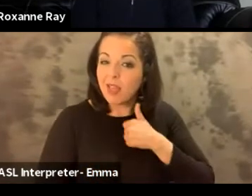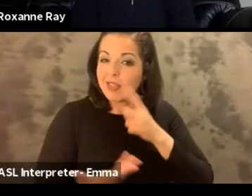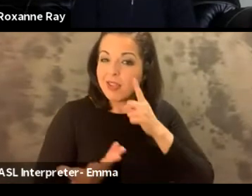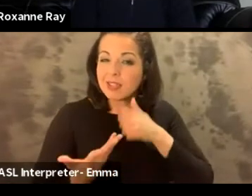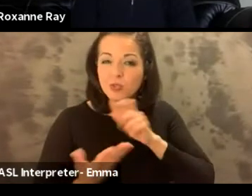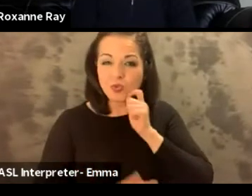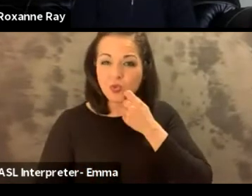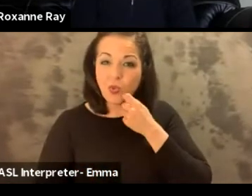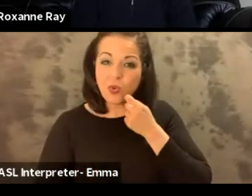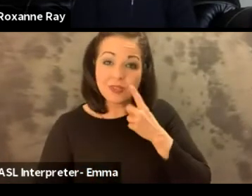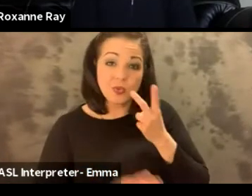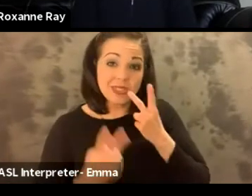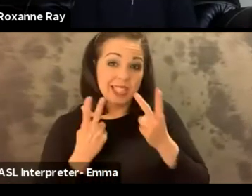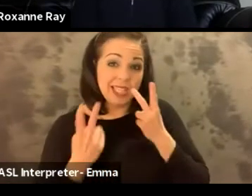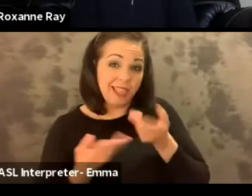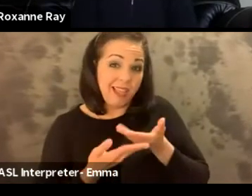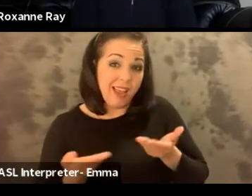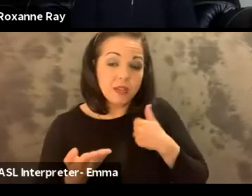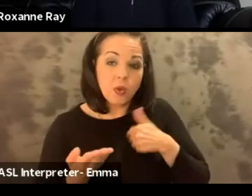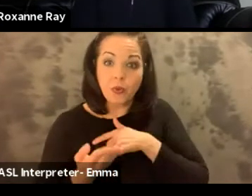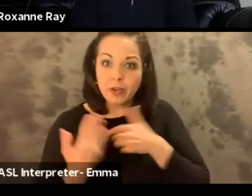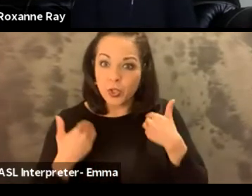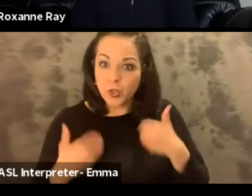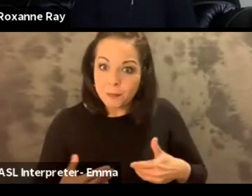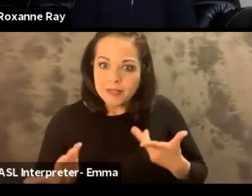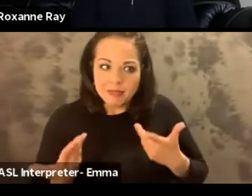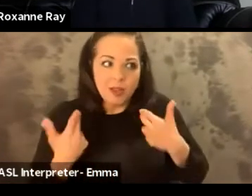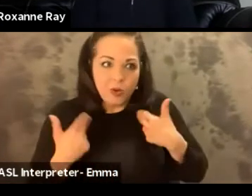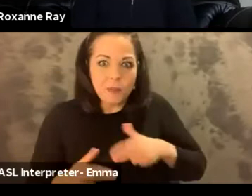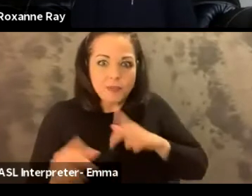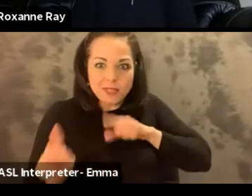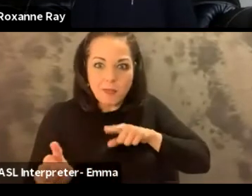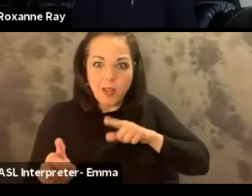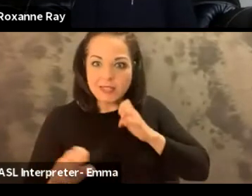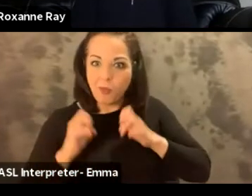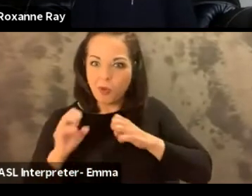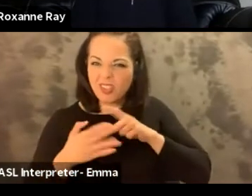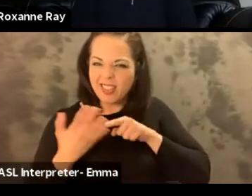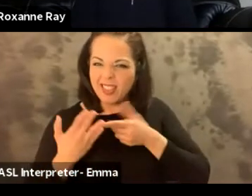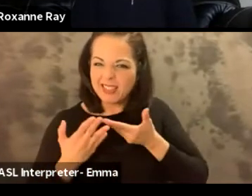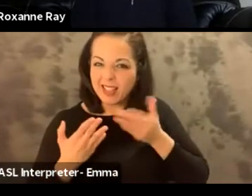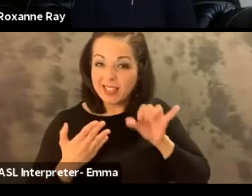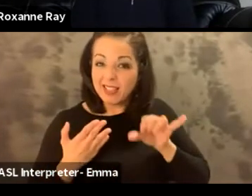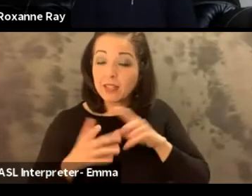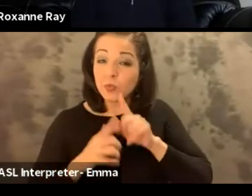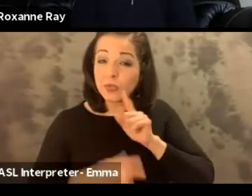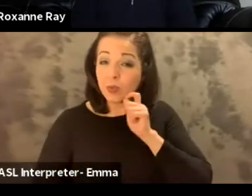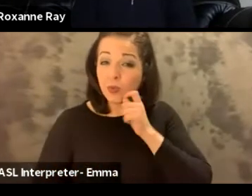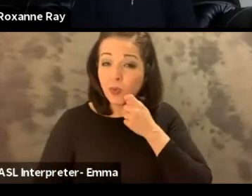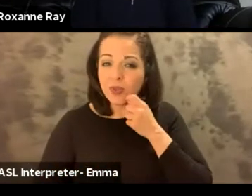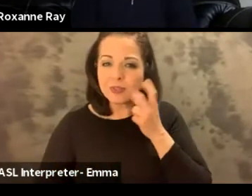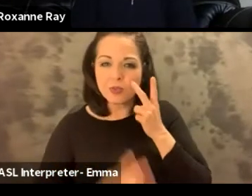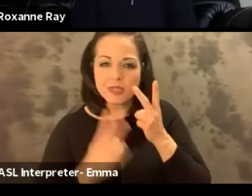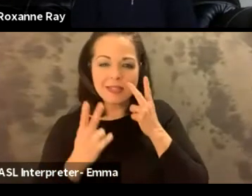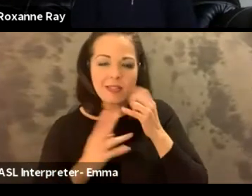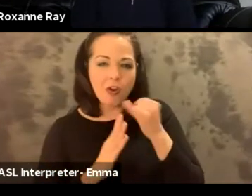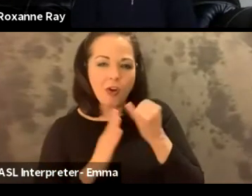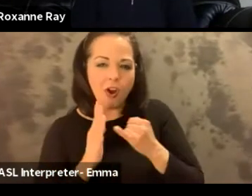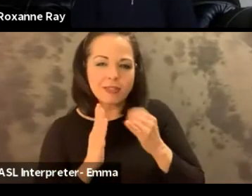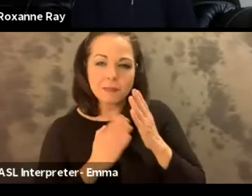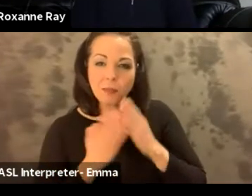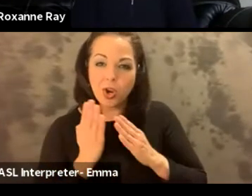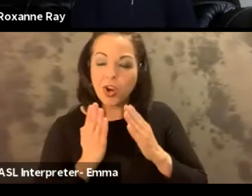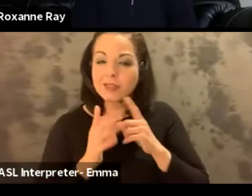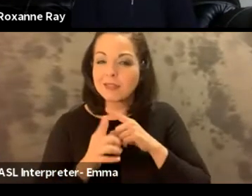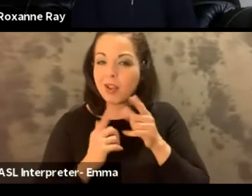cool to see, because we're humans and humans respond to emotion and things like that. And it's really cool to see in arts pieces and arts